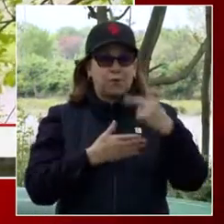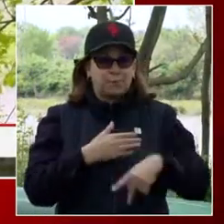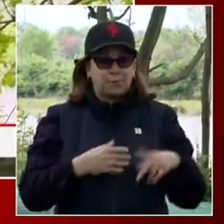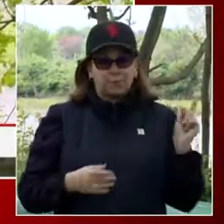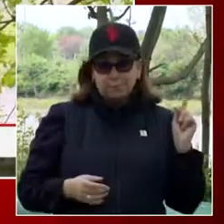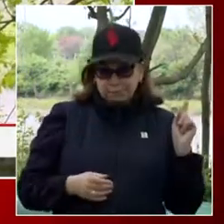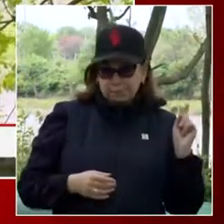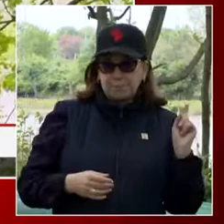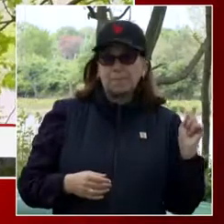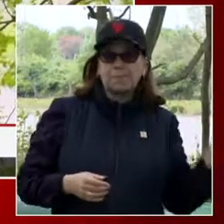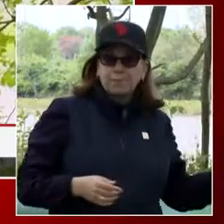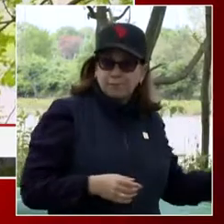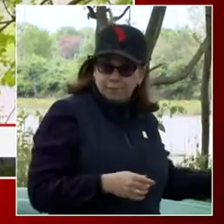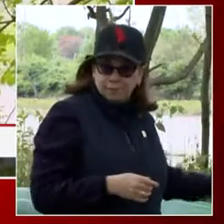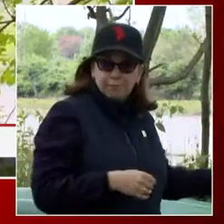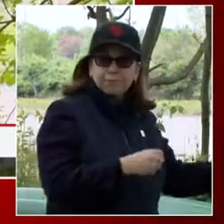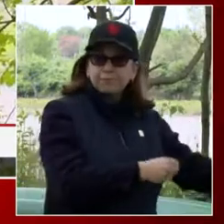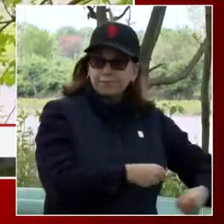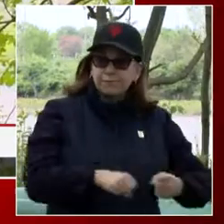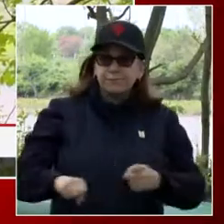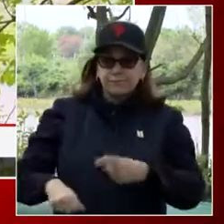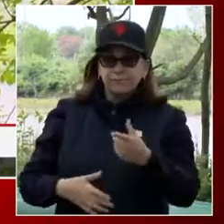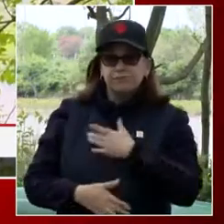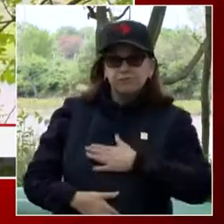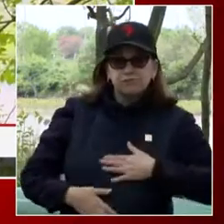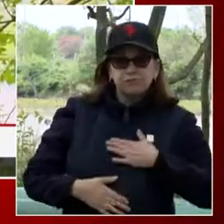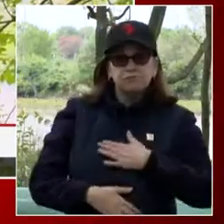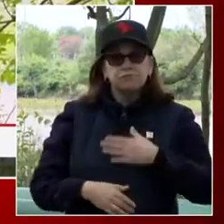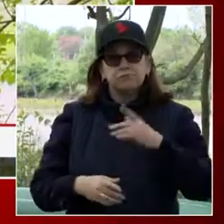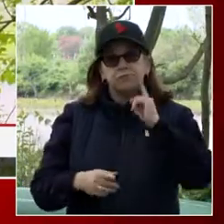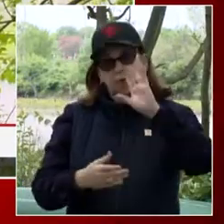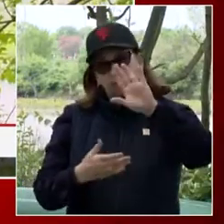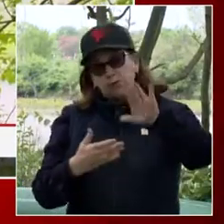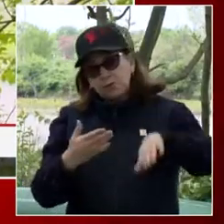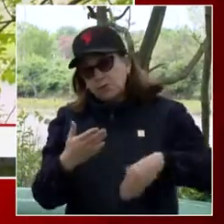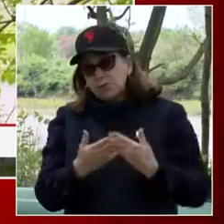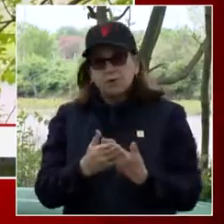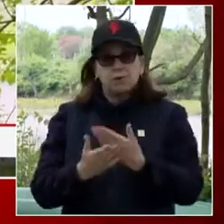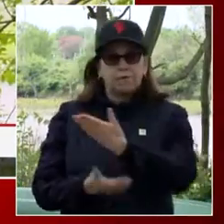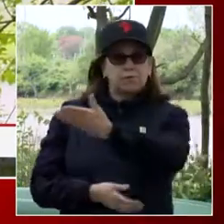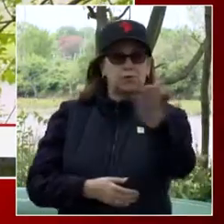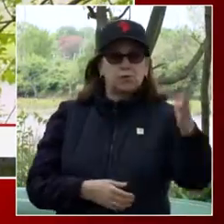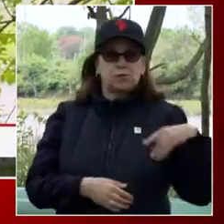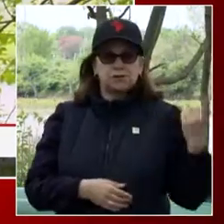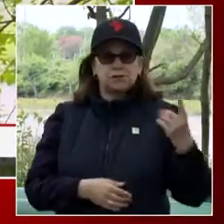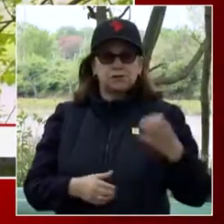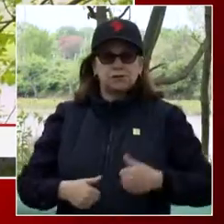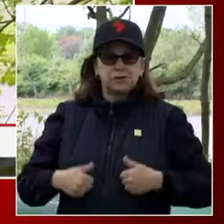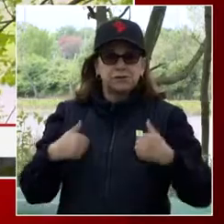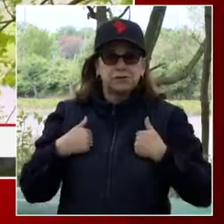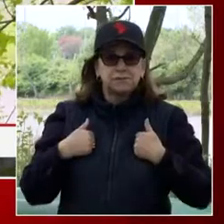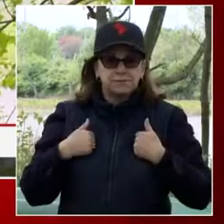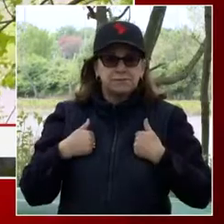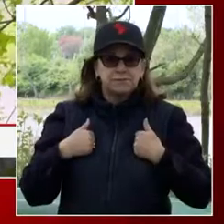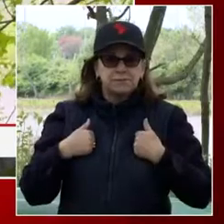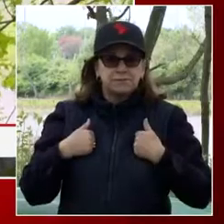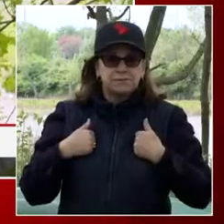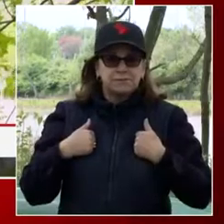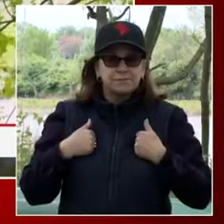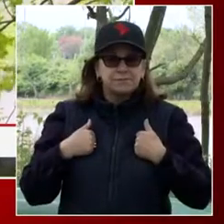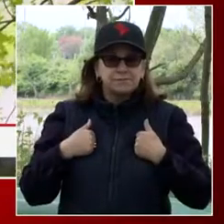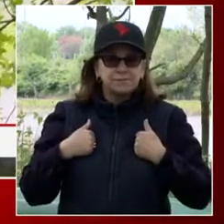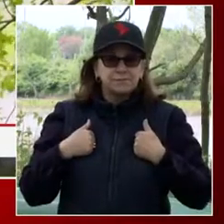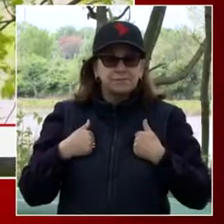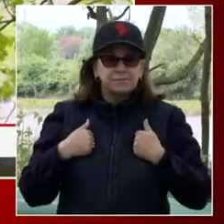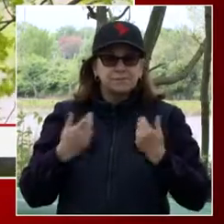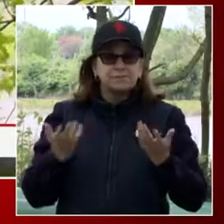paddling opportunities and recreational opportunities for all district residents. And that while certainly in some parts